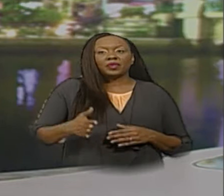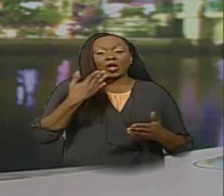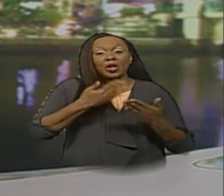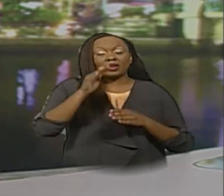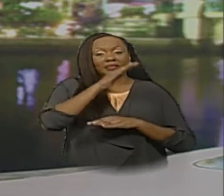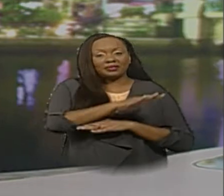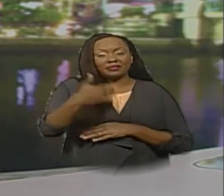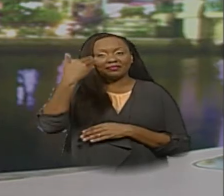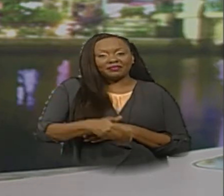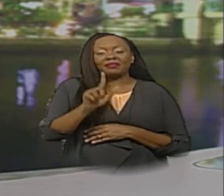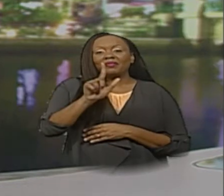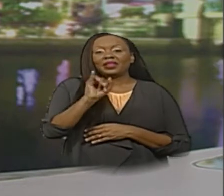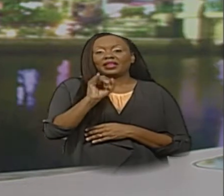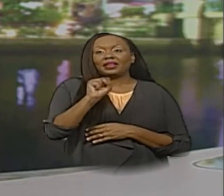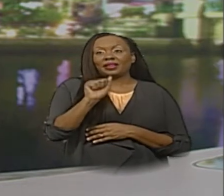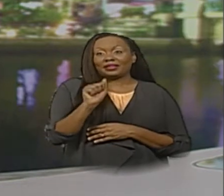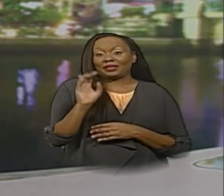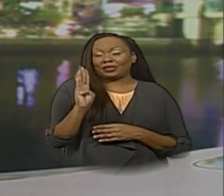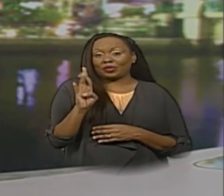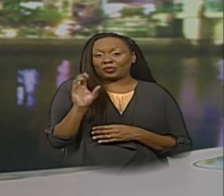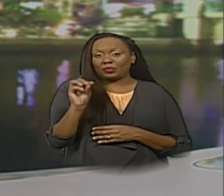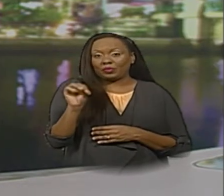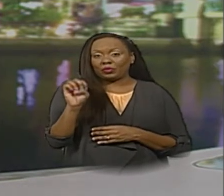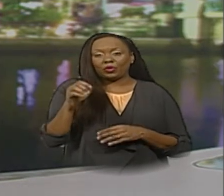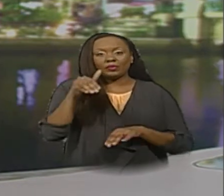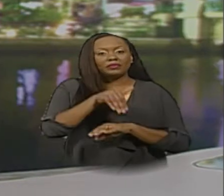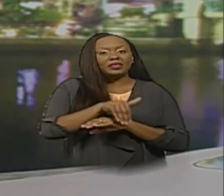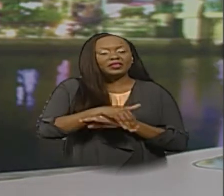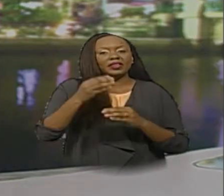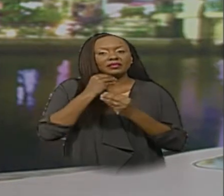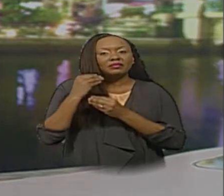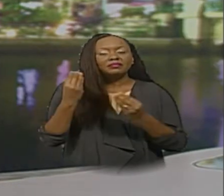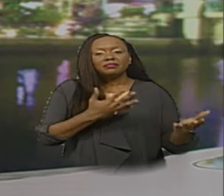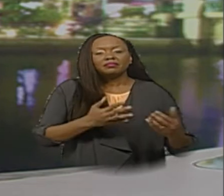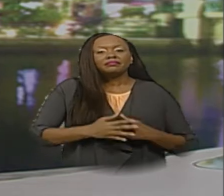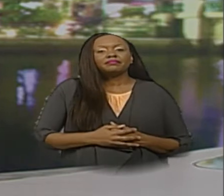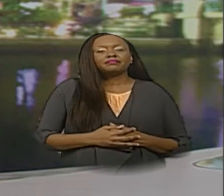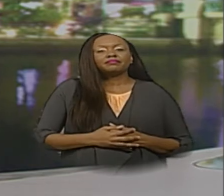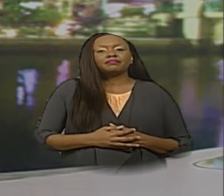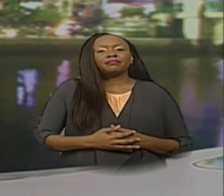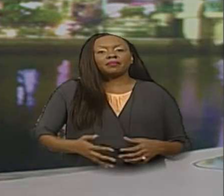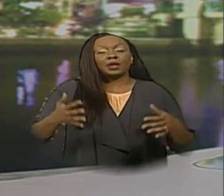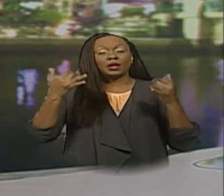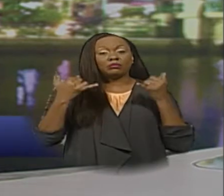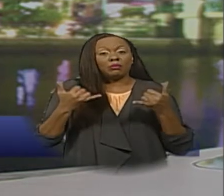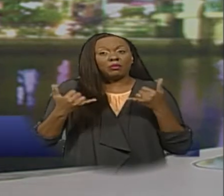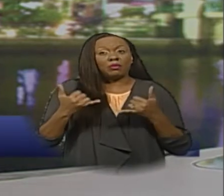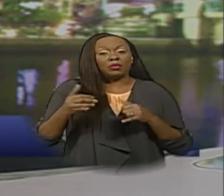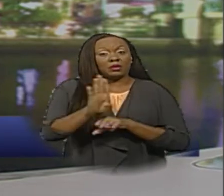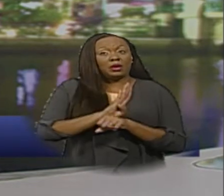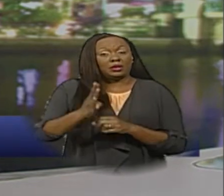and very good evening to you. I'm Lisa Broom with the CBC Evening News. Leading the news at 7, the current state of the